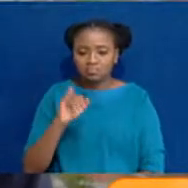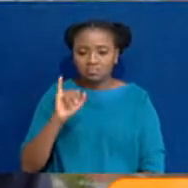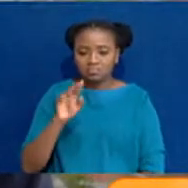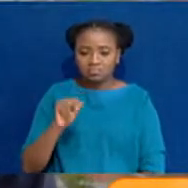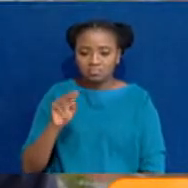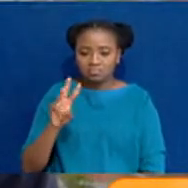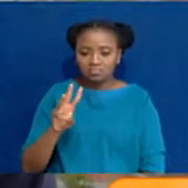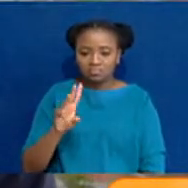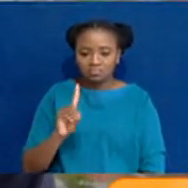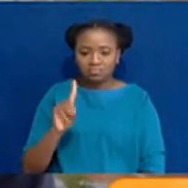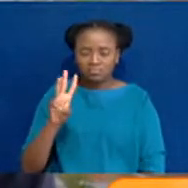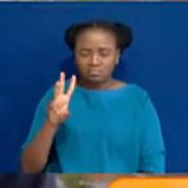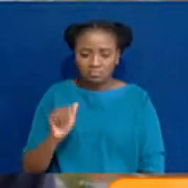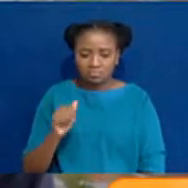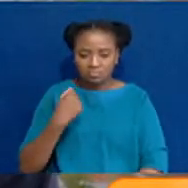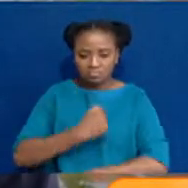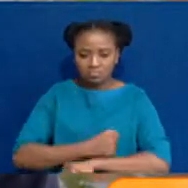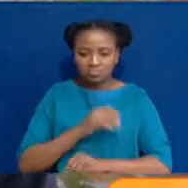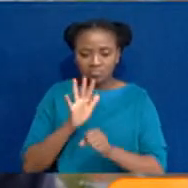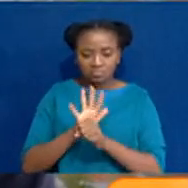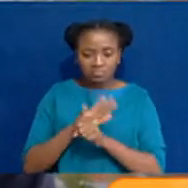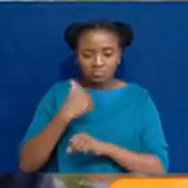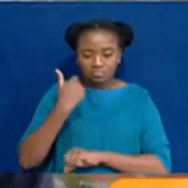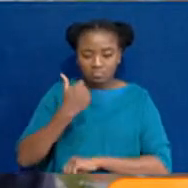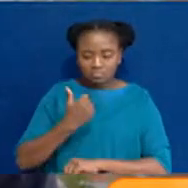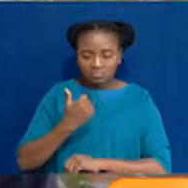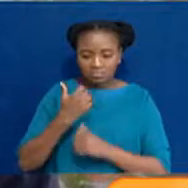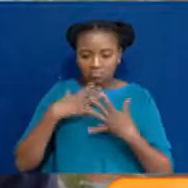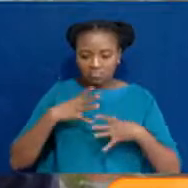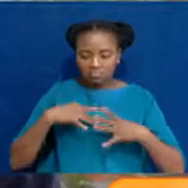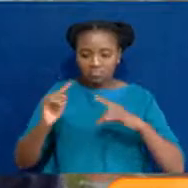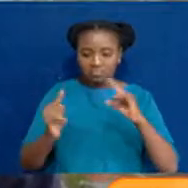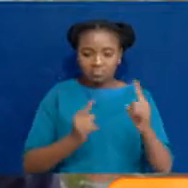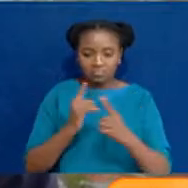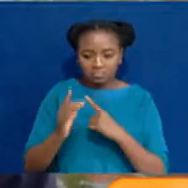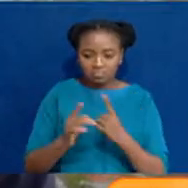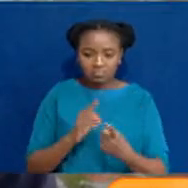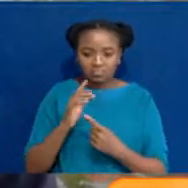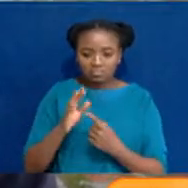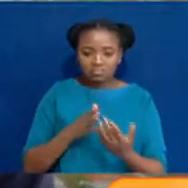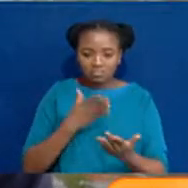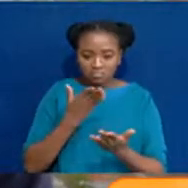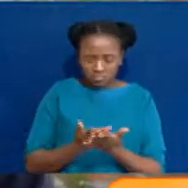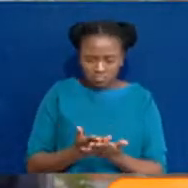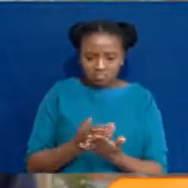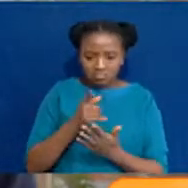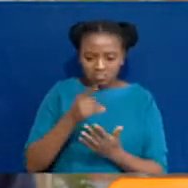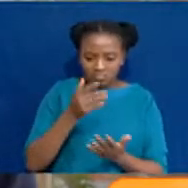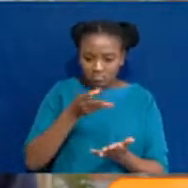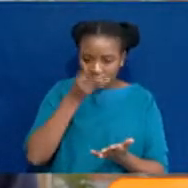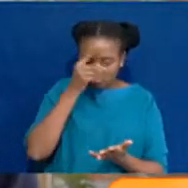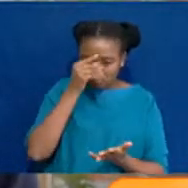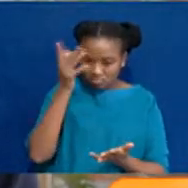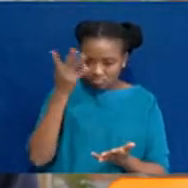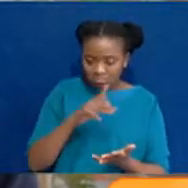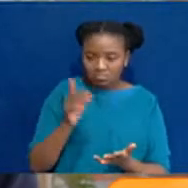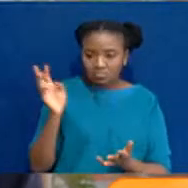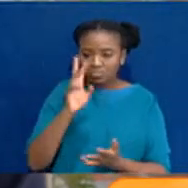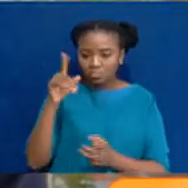in and even get employment before they even graduate. And this is someone who could not have afforded that particular program. In terms